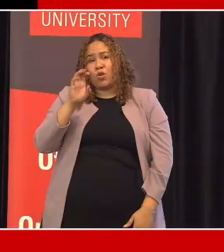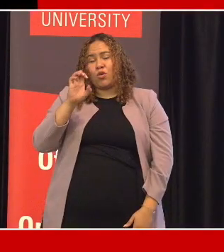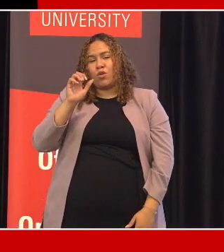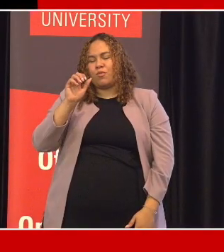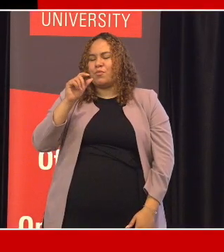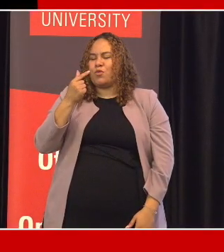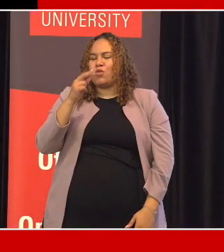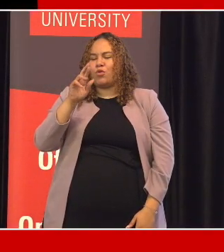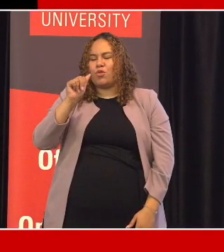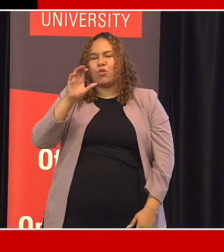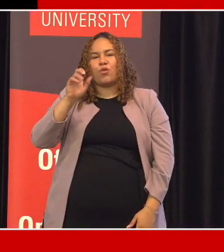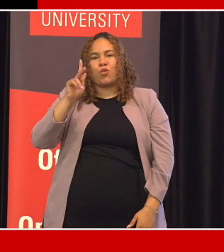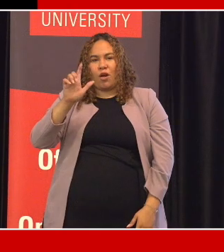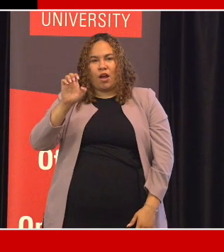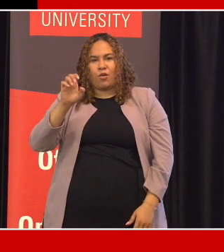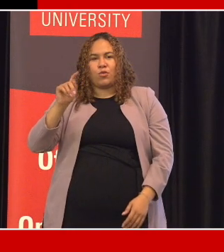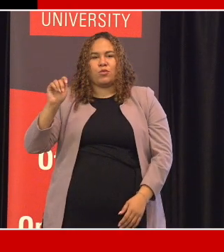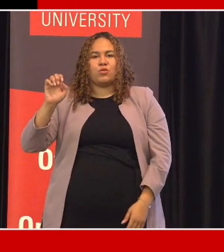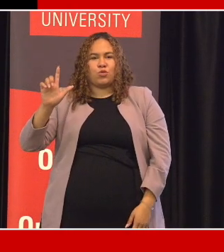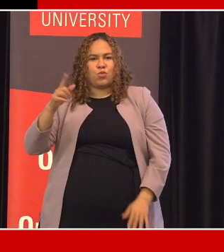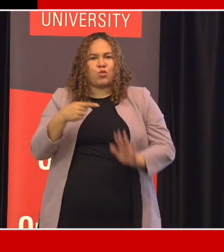do both.